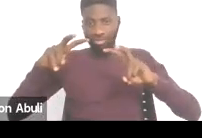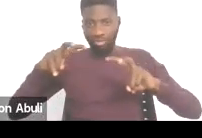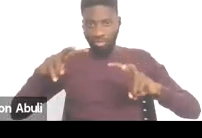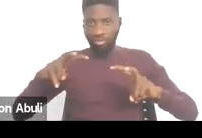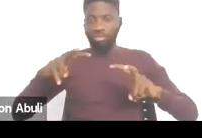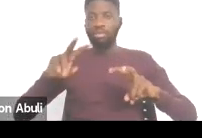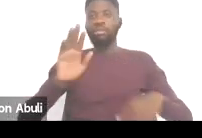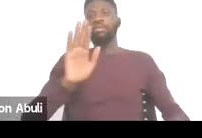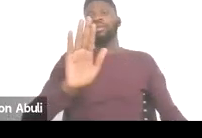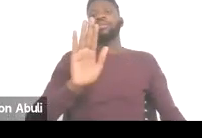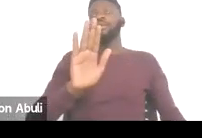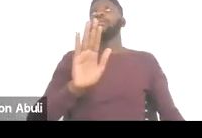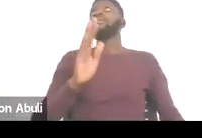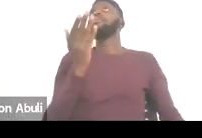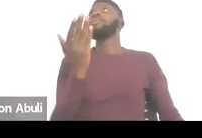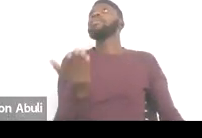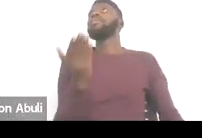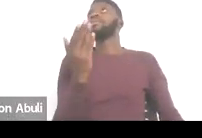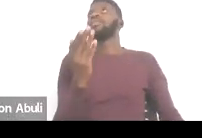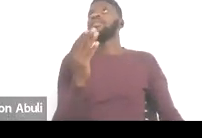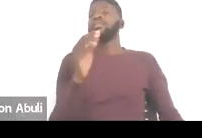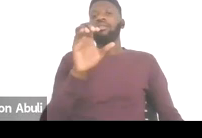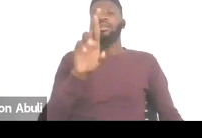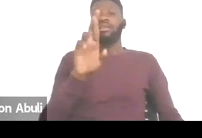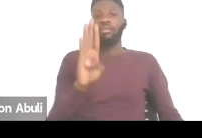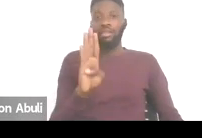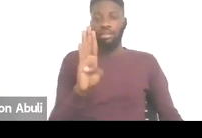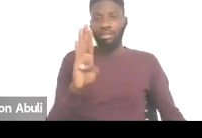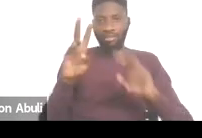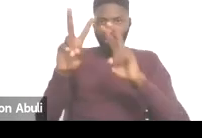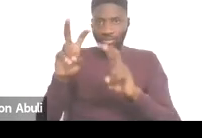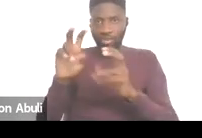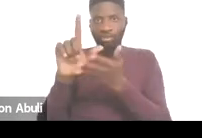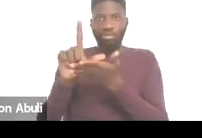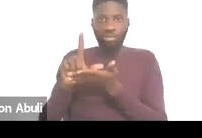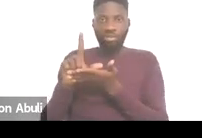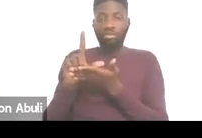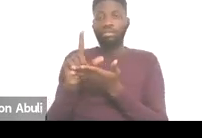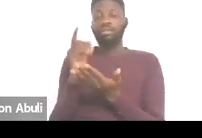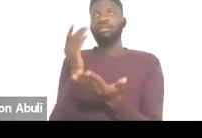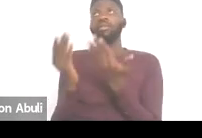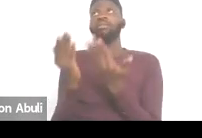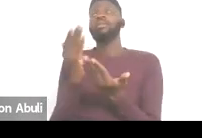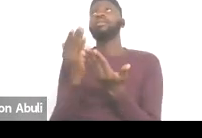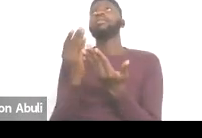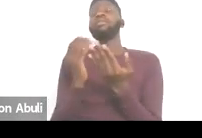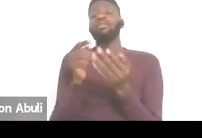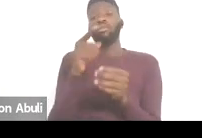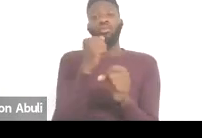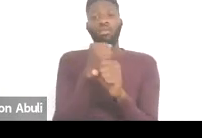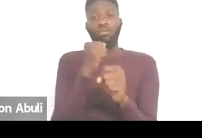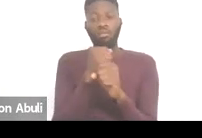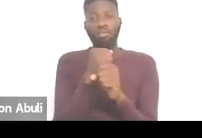listing on the CRB. This is maybe because For example, maybe are you working in a